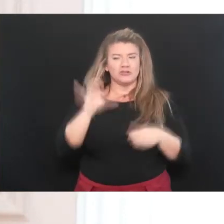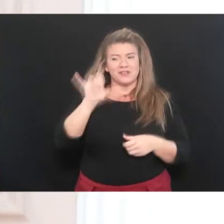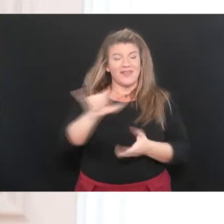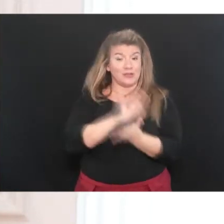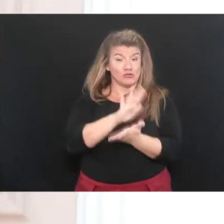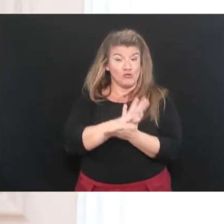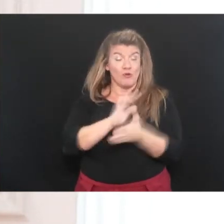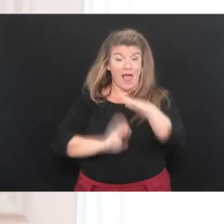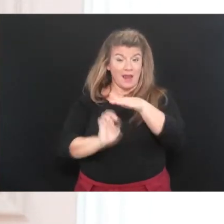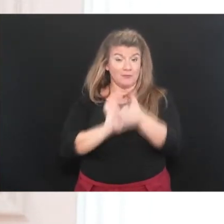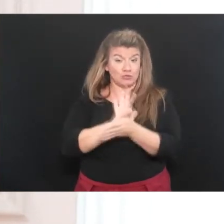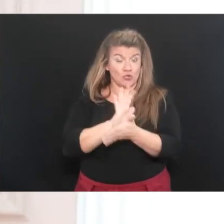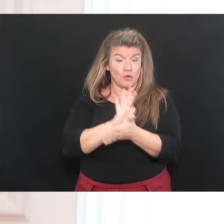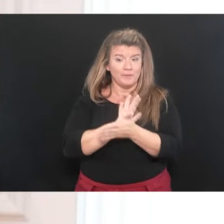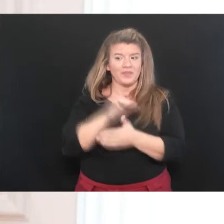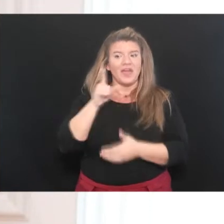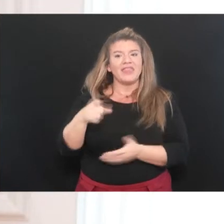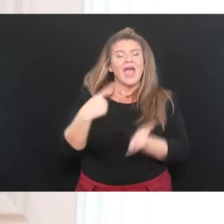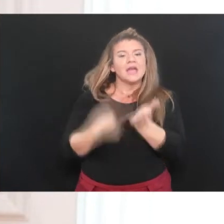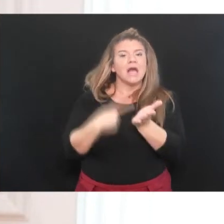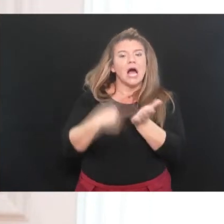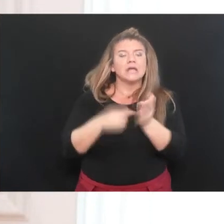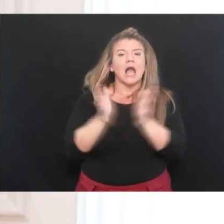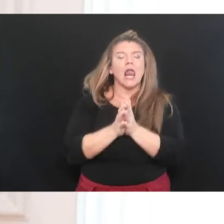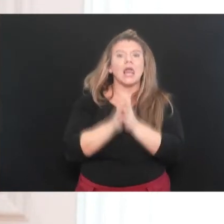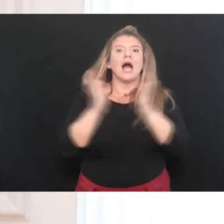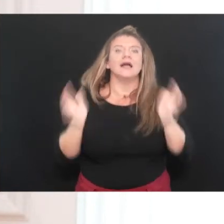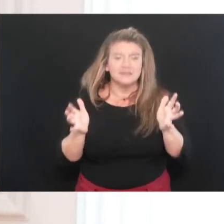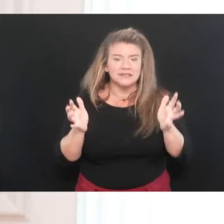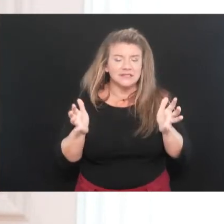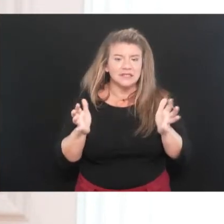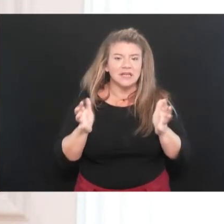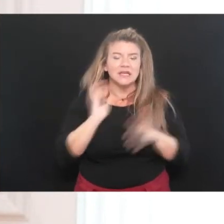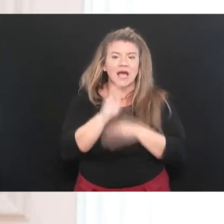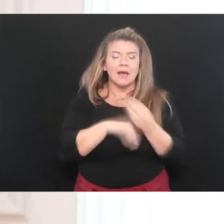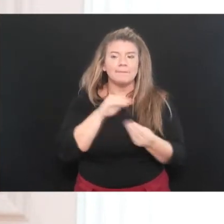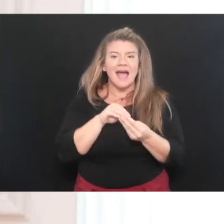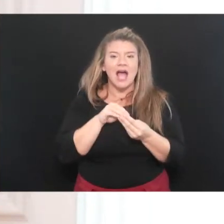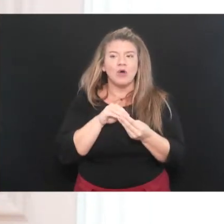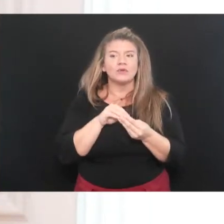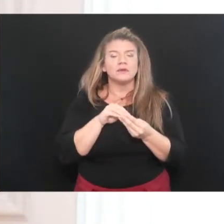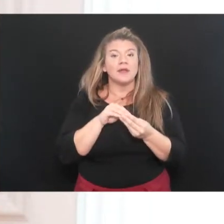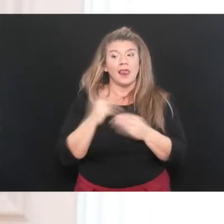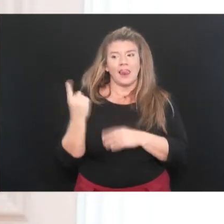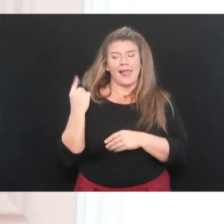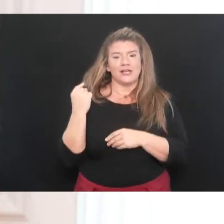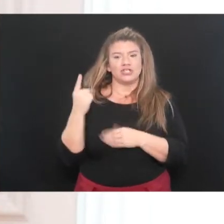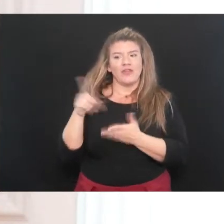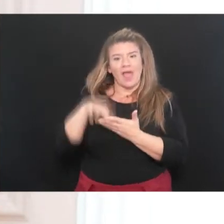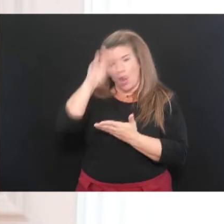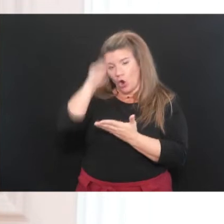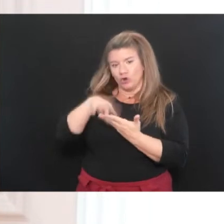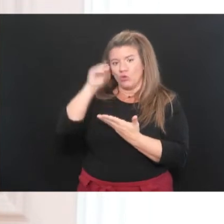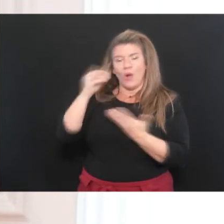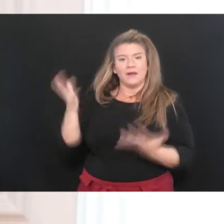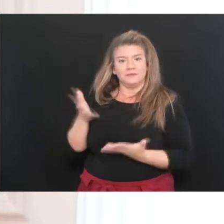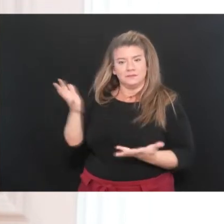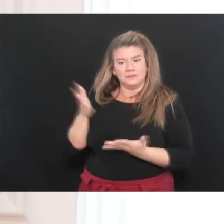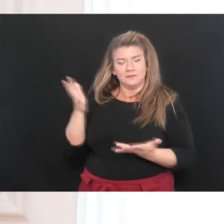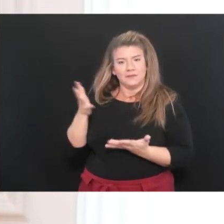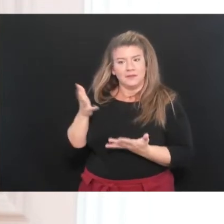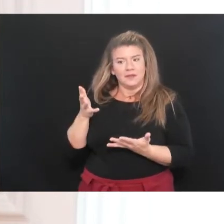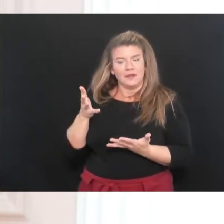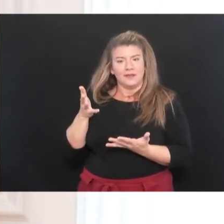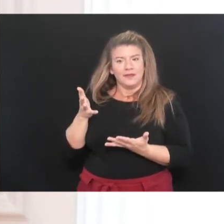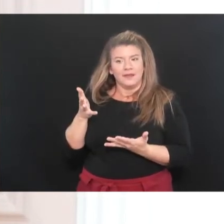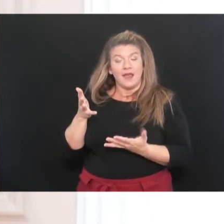Springfield, West Virginia, talked a lot about lessons learned last year and the caution they